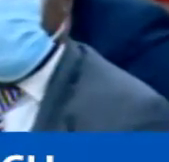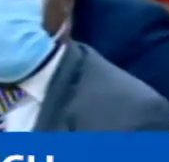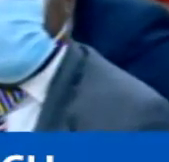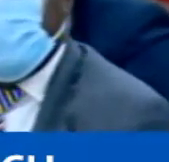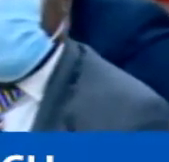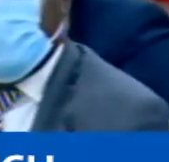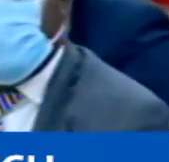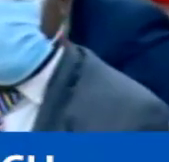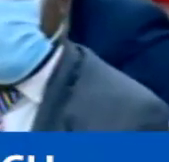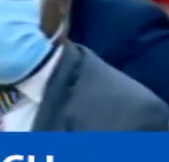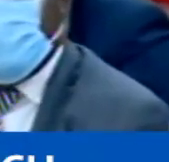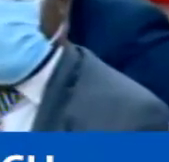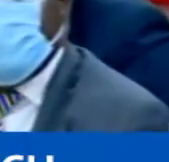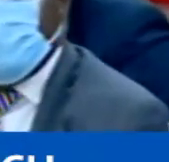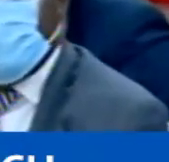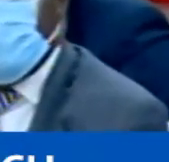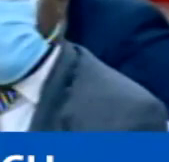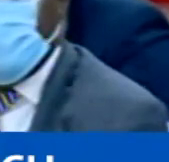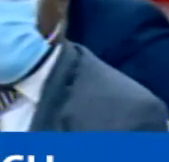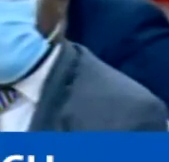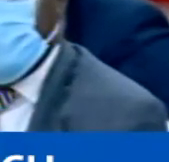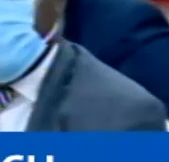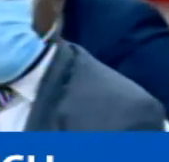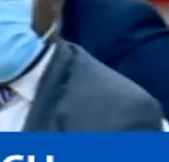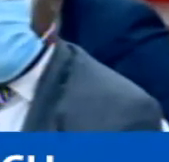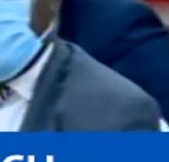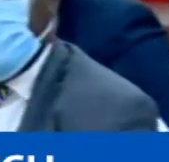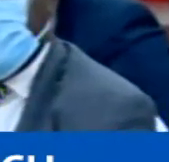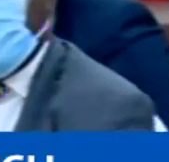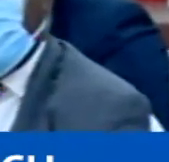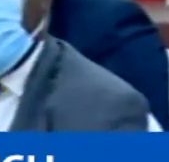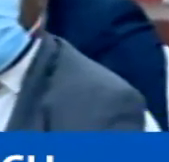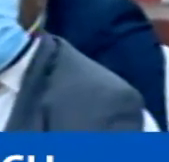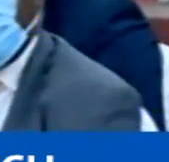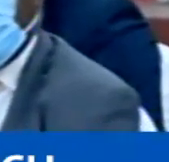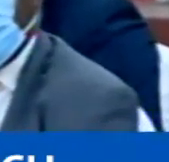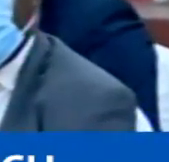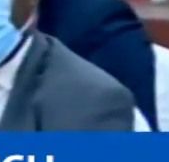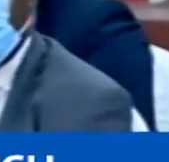your cabinet, don't you think Kenya is ready for